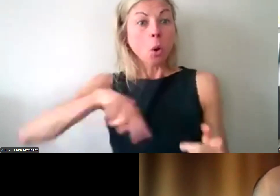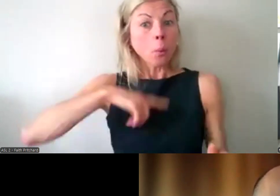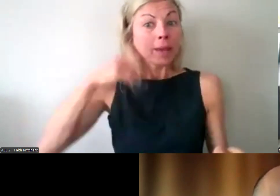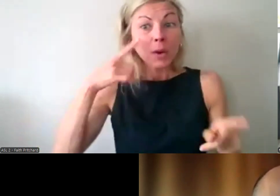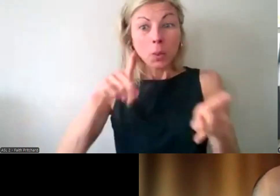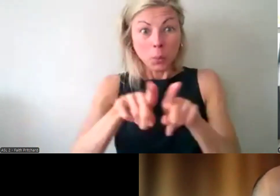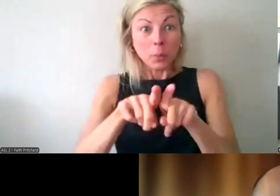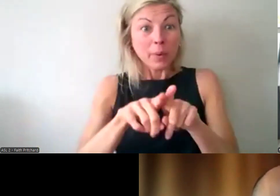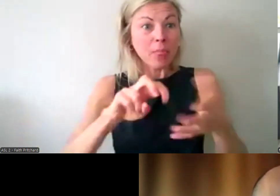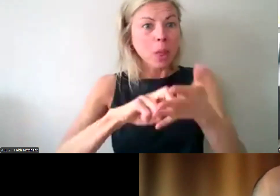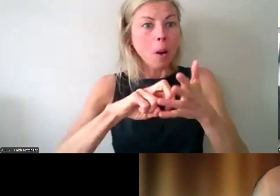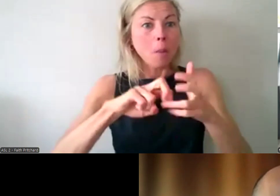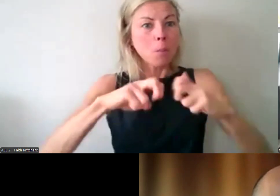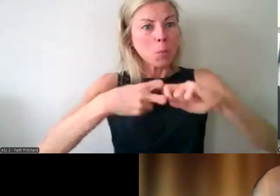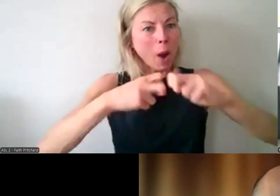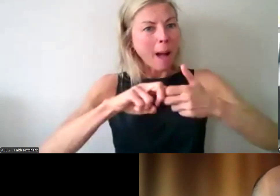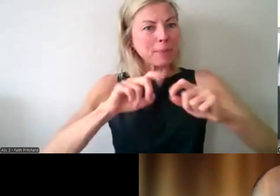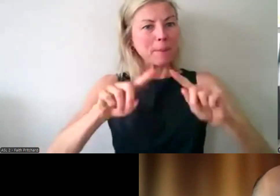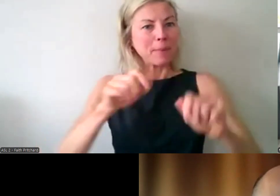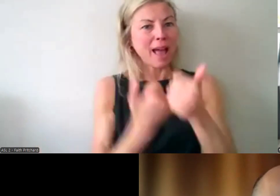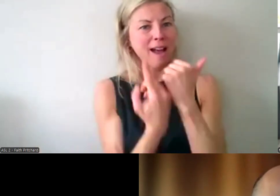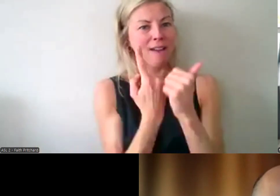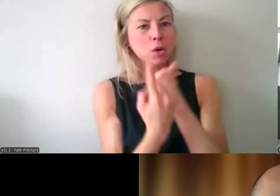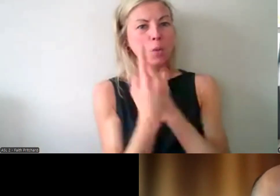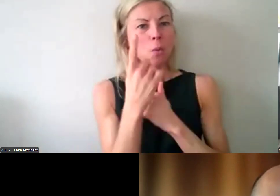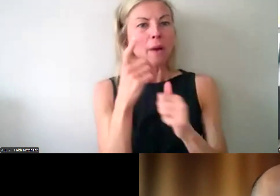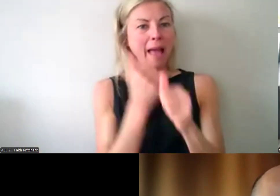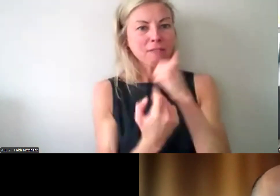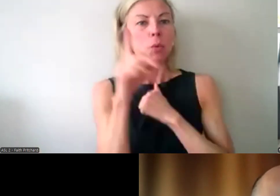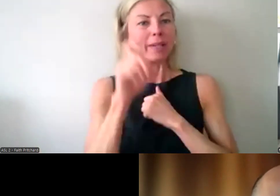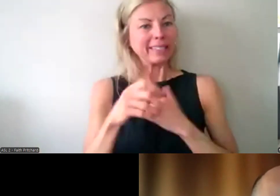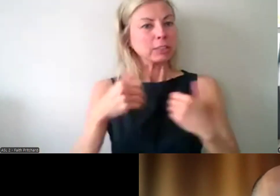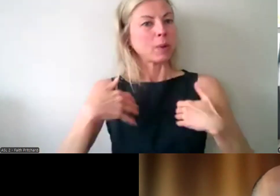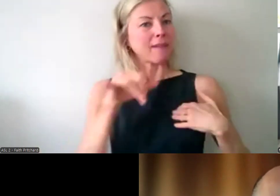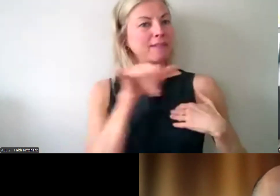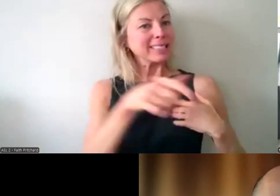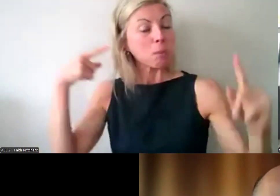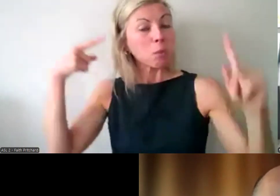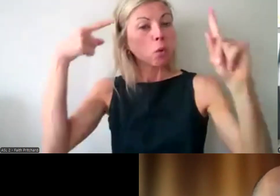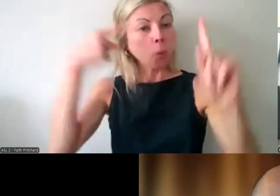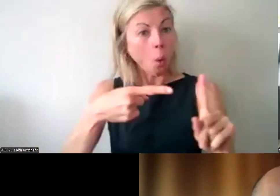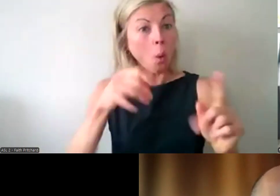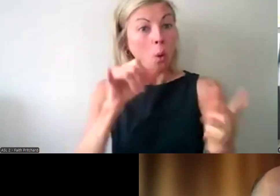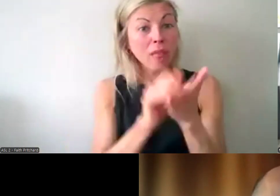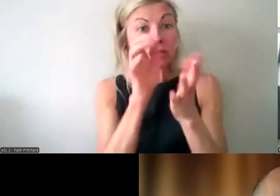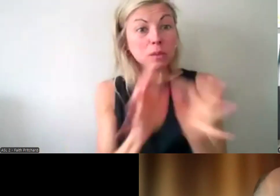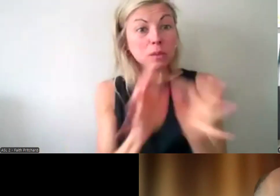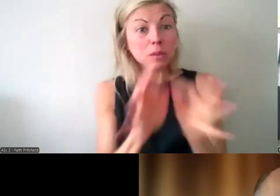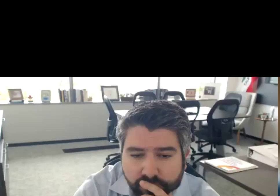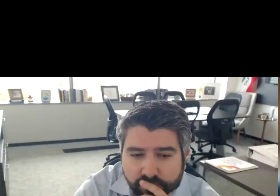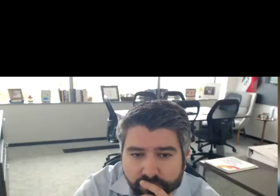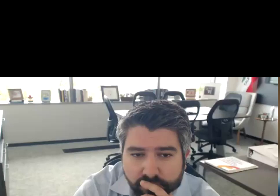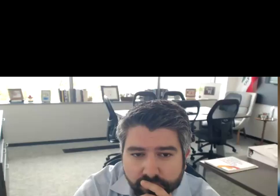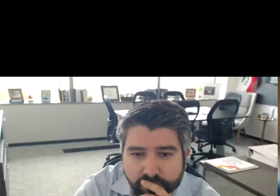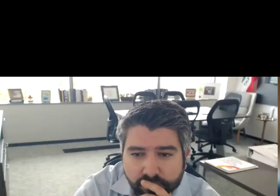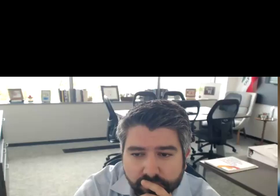are driving towards the same goal, the same vision ultimately is an important piece too.